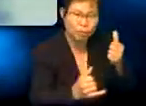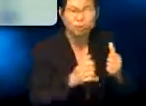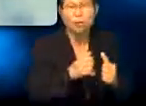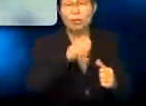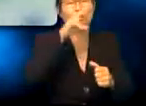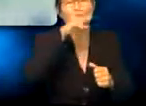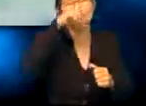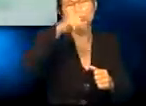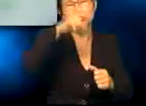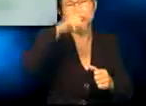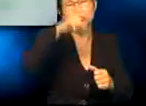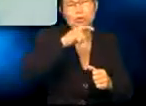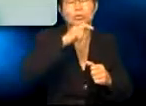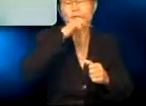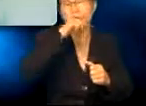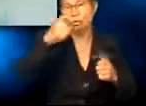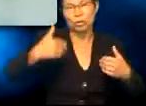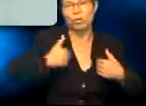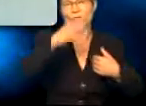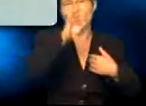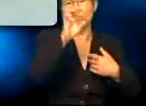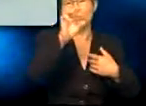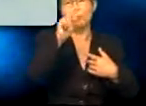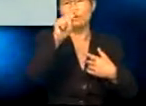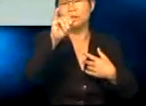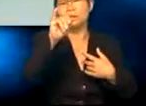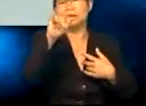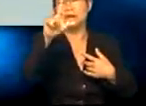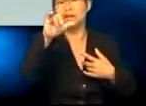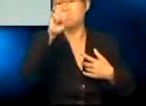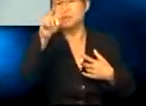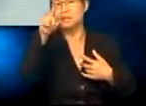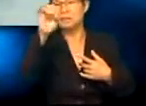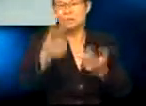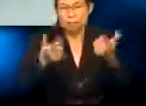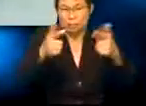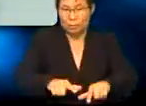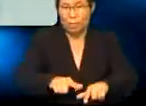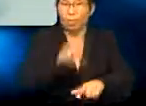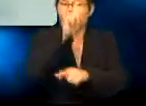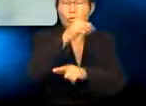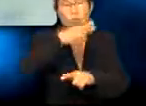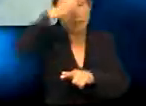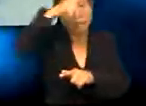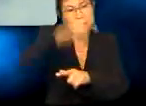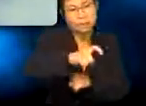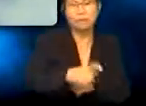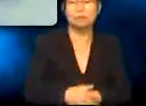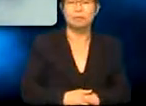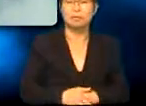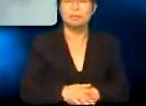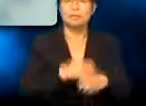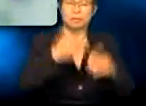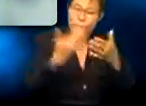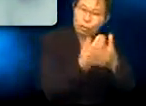No fertilization takes place as only one parent is needed. In addition,